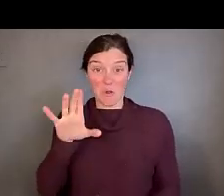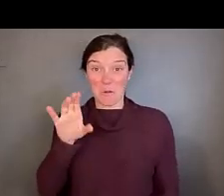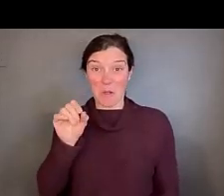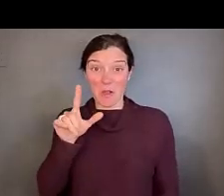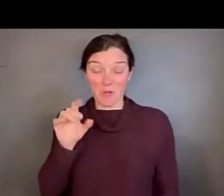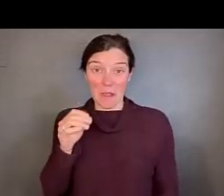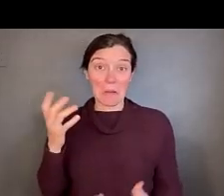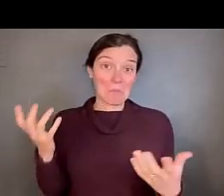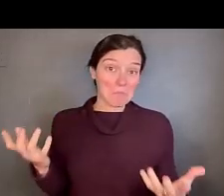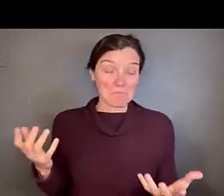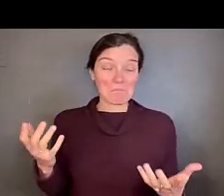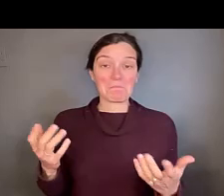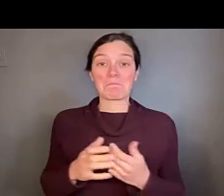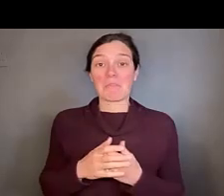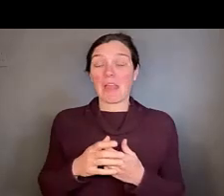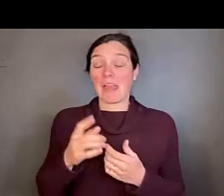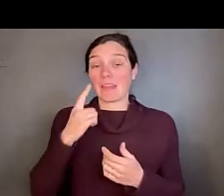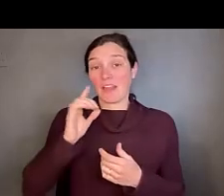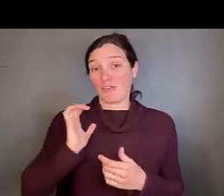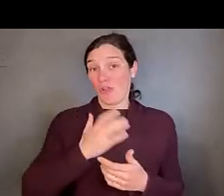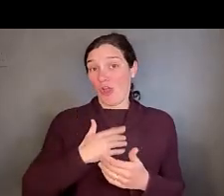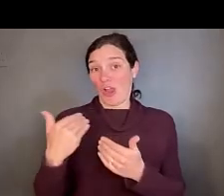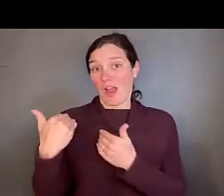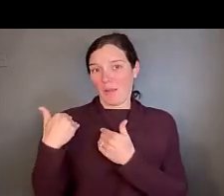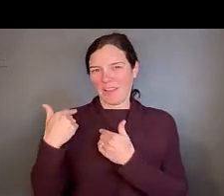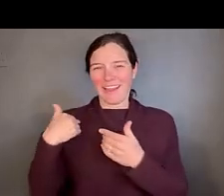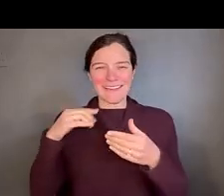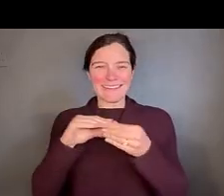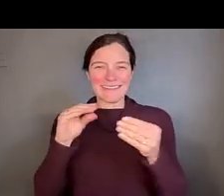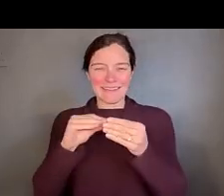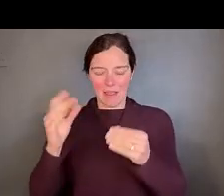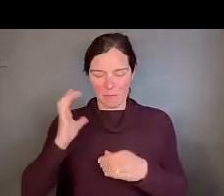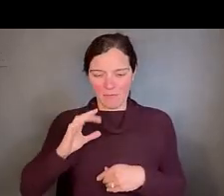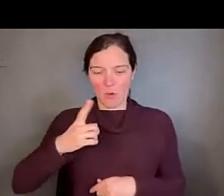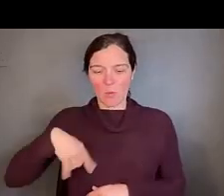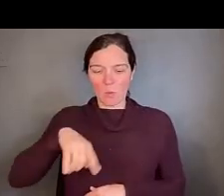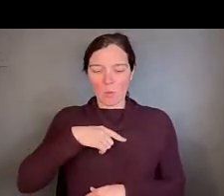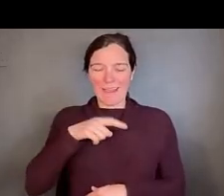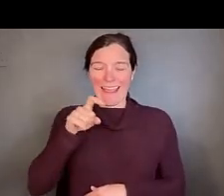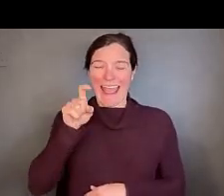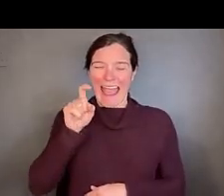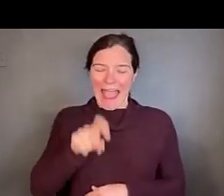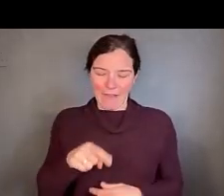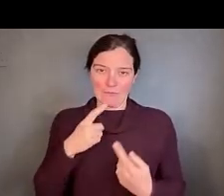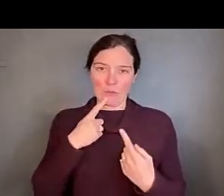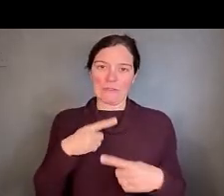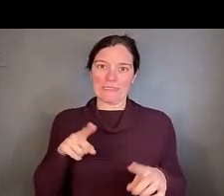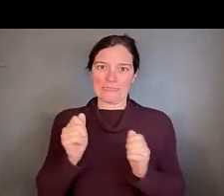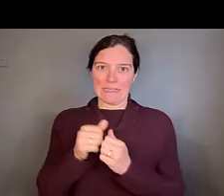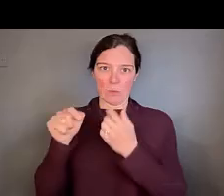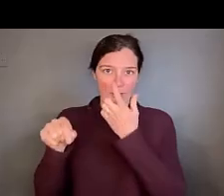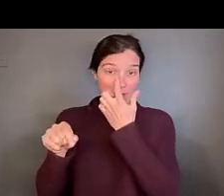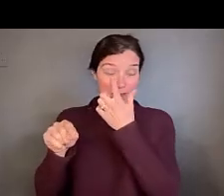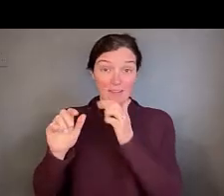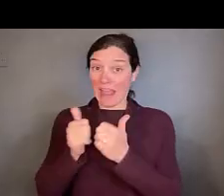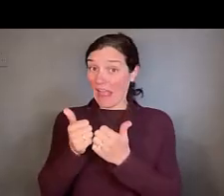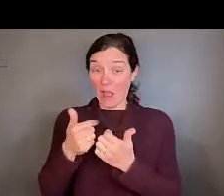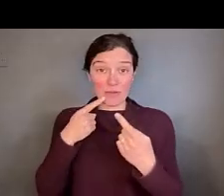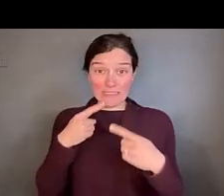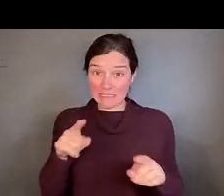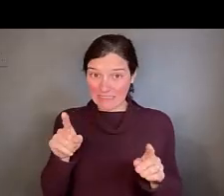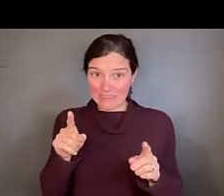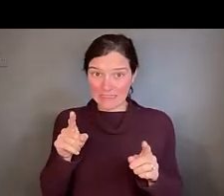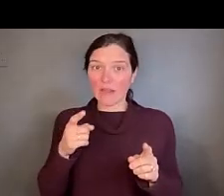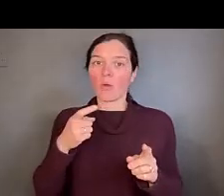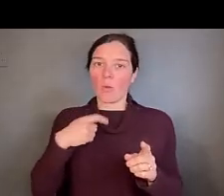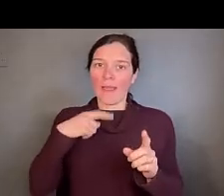And I think it's our obligation. And I said it earlier, we have to succeed at this thing. And in order to succeed, we